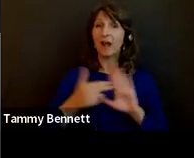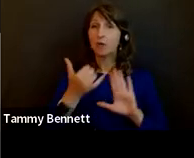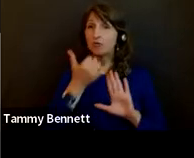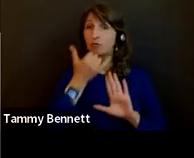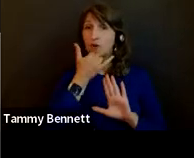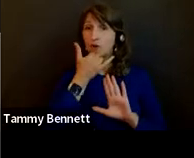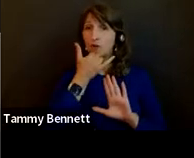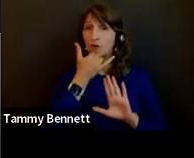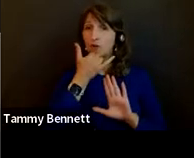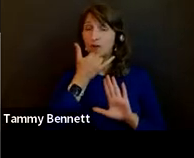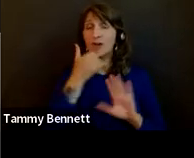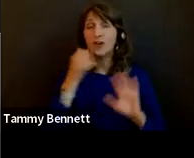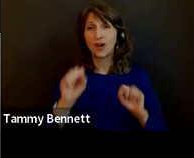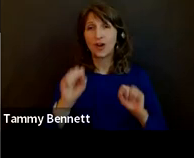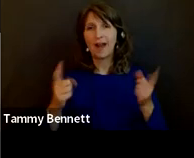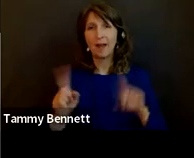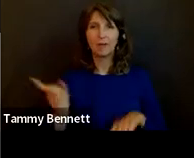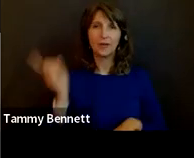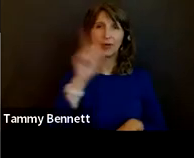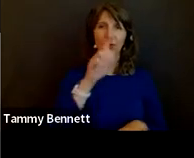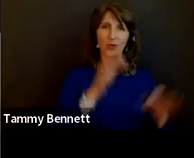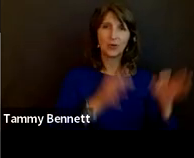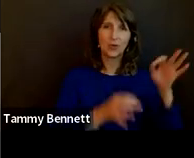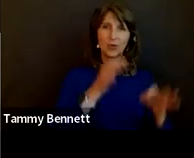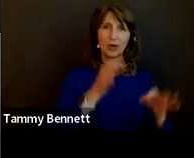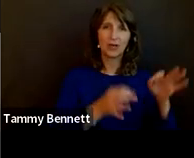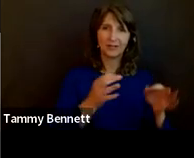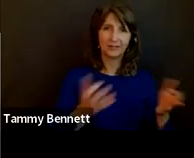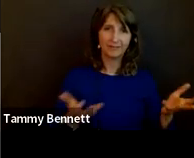because we might end up in a court system because we've done something incorrectly.